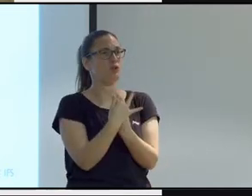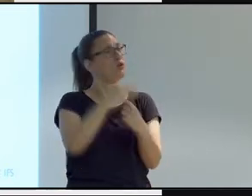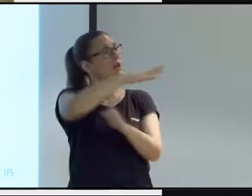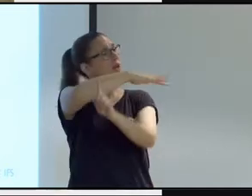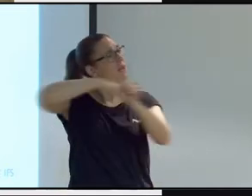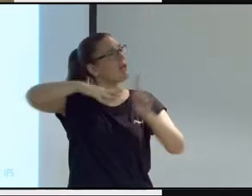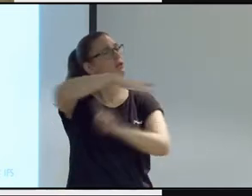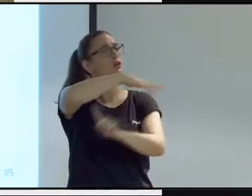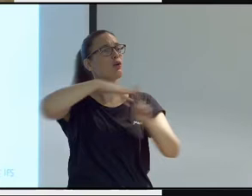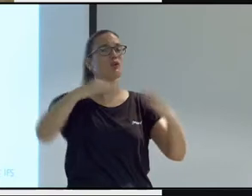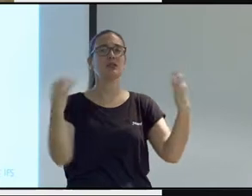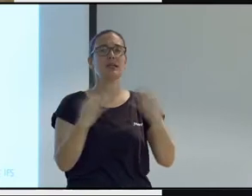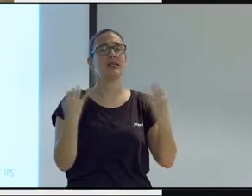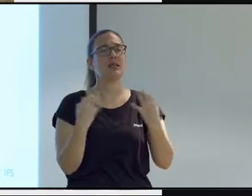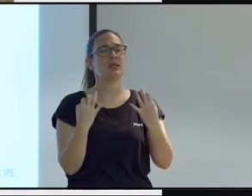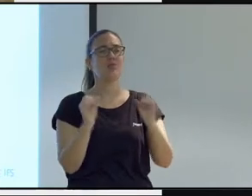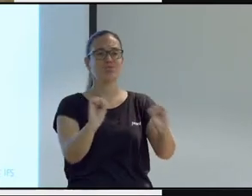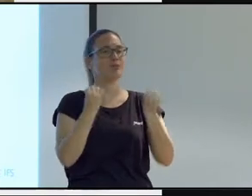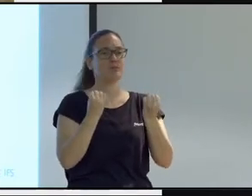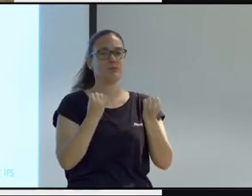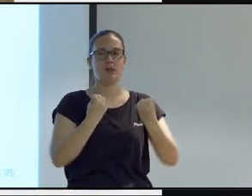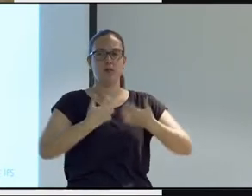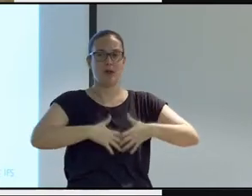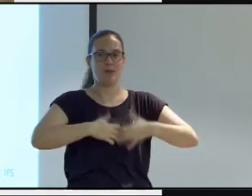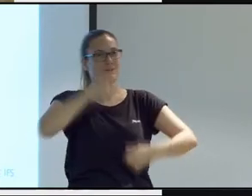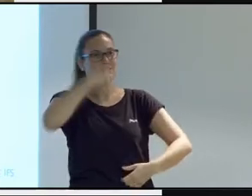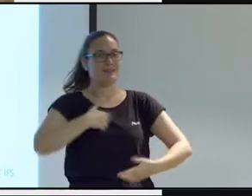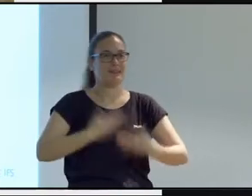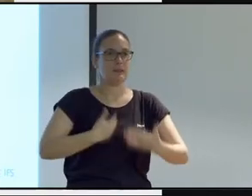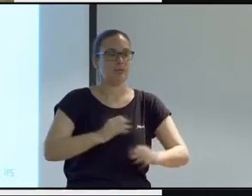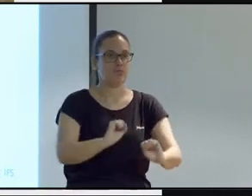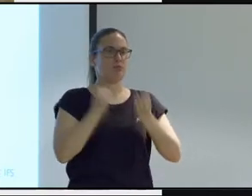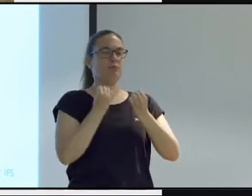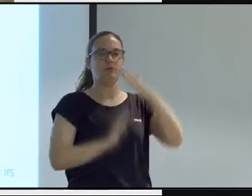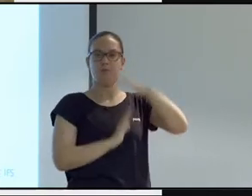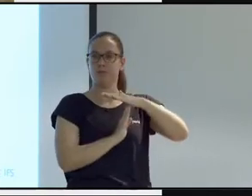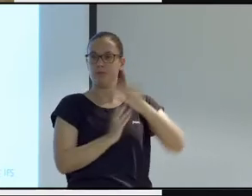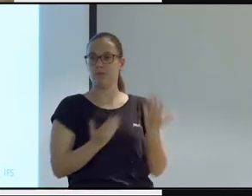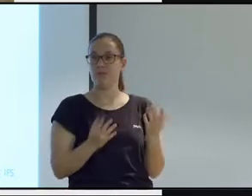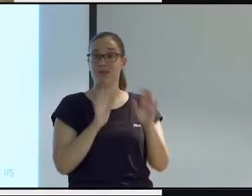looking at those stairs. So these are surroundings which mean that people cannot